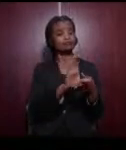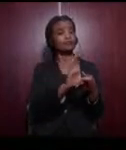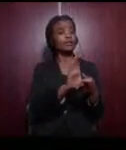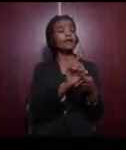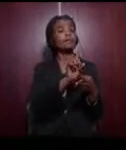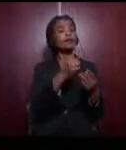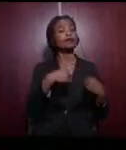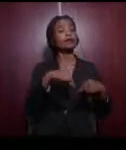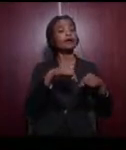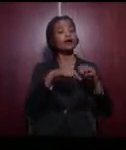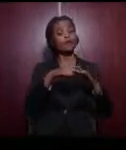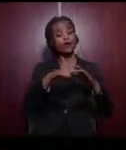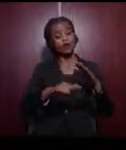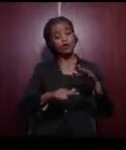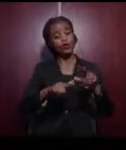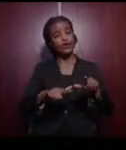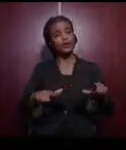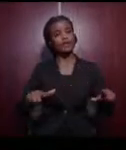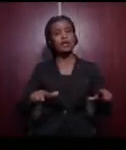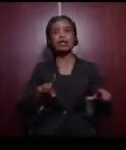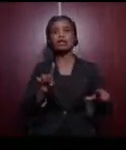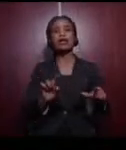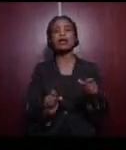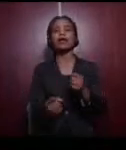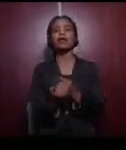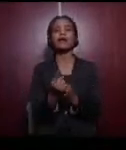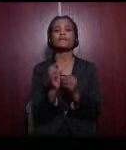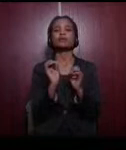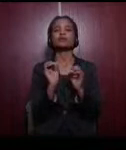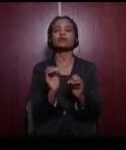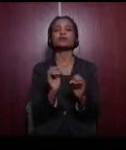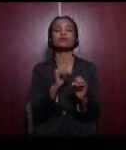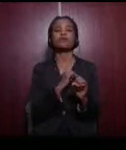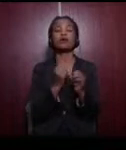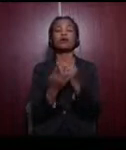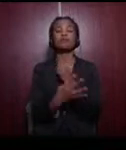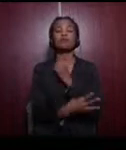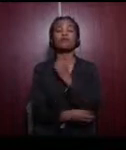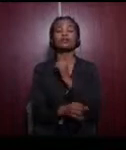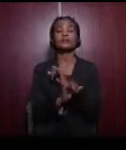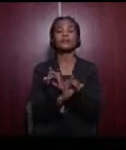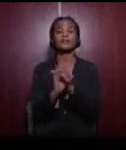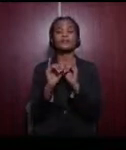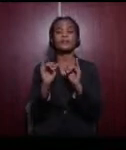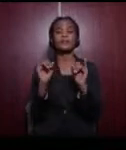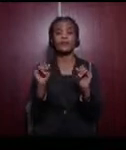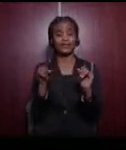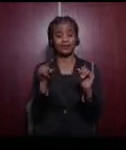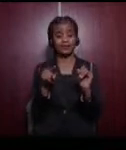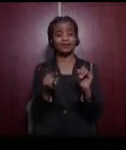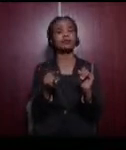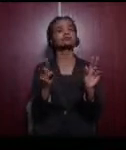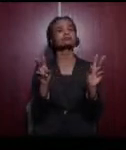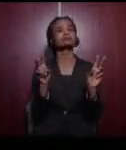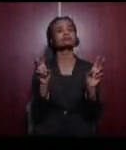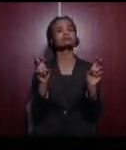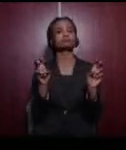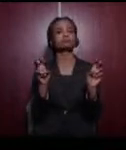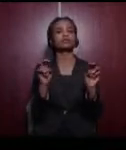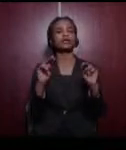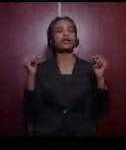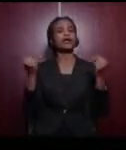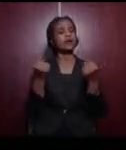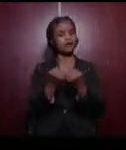happening. Poverty is still growing, and tomorrow sizobe sesine poverty na sesithi national disaster. Say national disaster